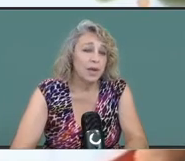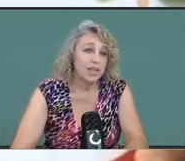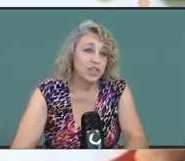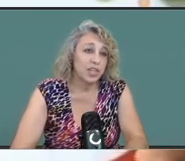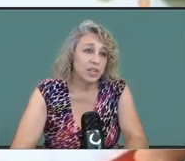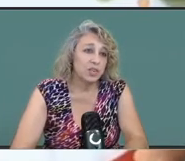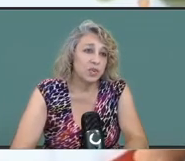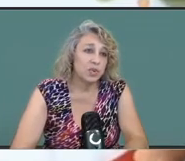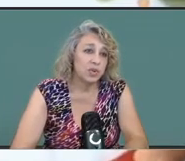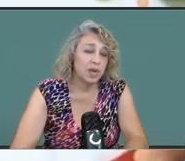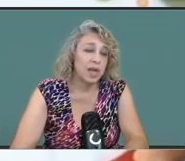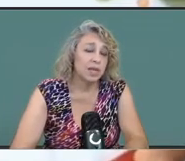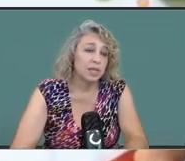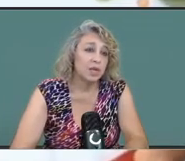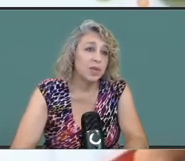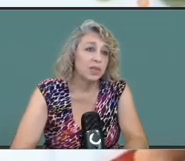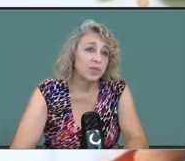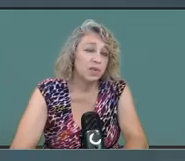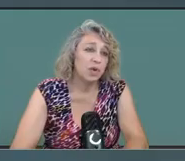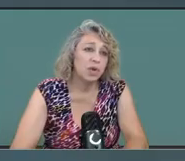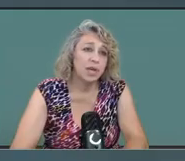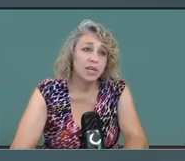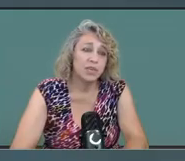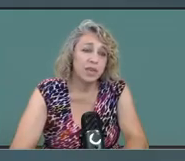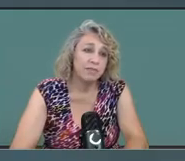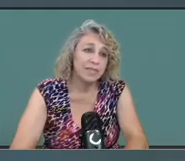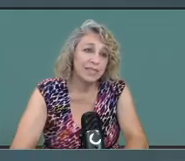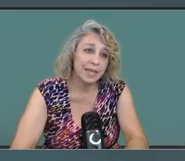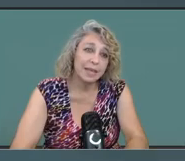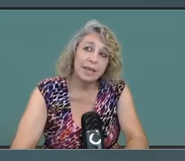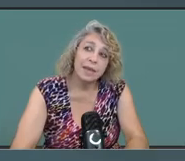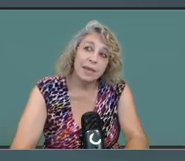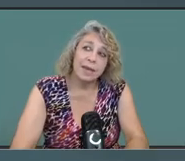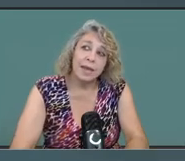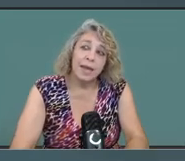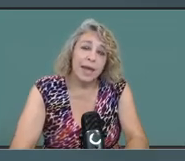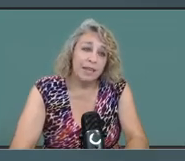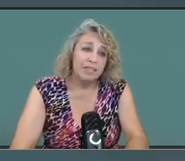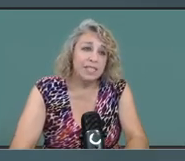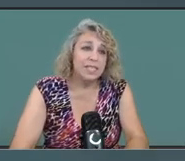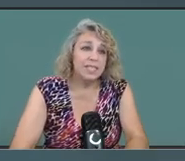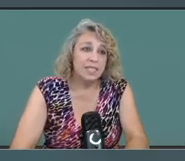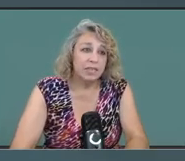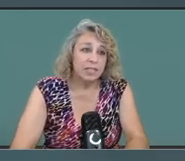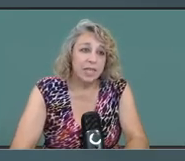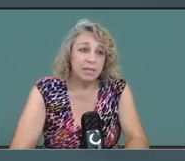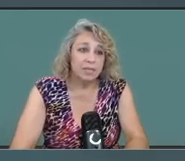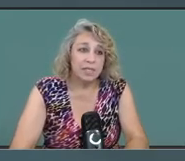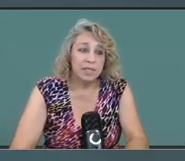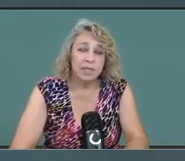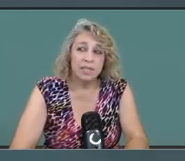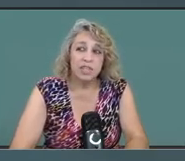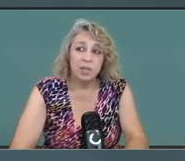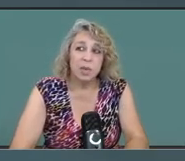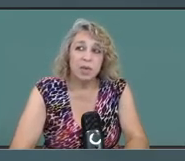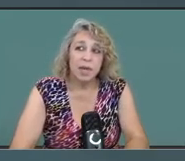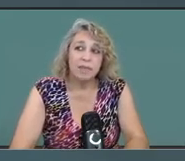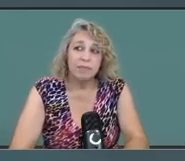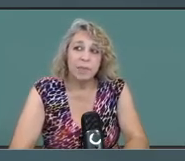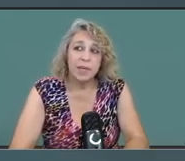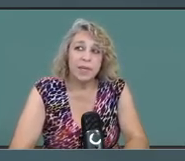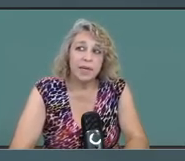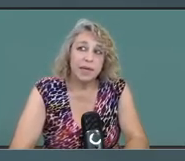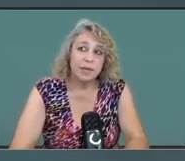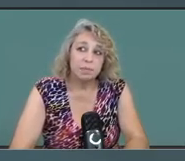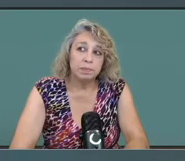we are actually going through the whole country and visiting. I visited several times Chihuahua.